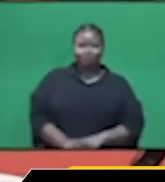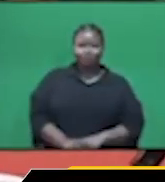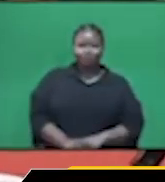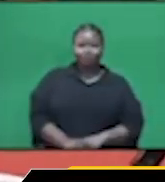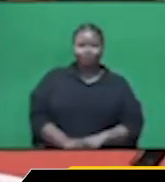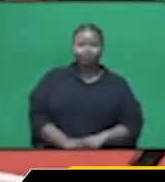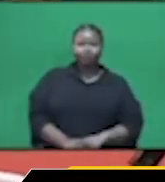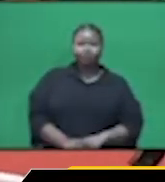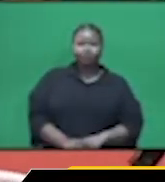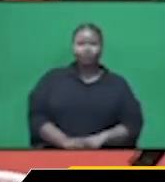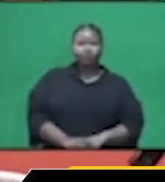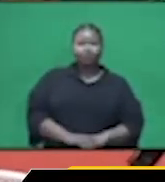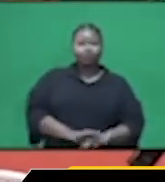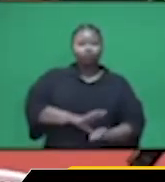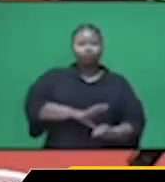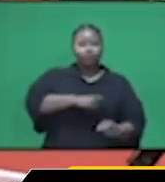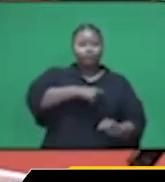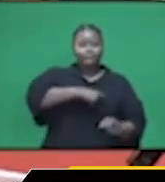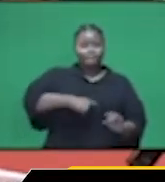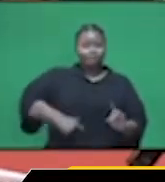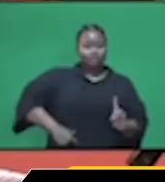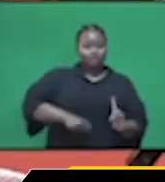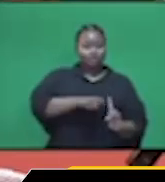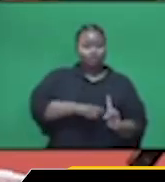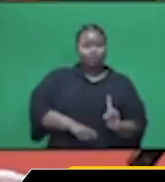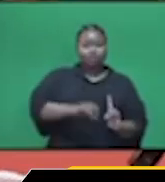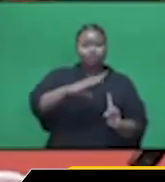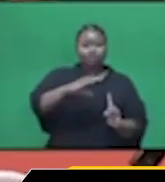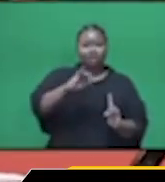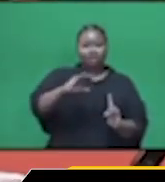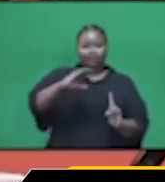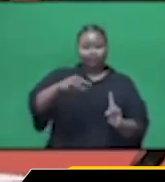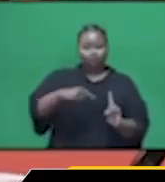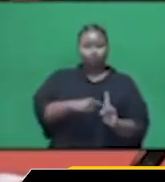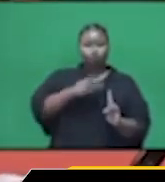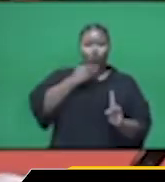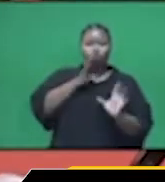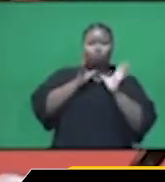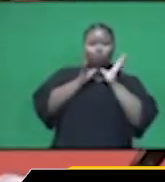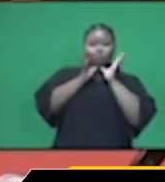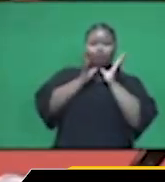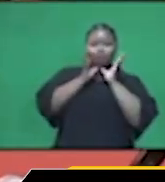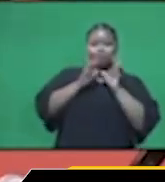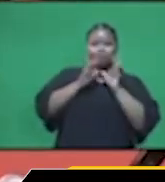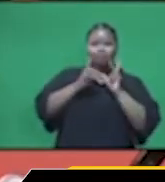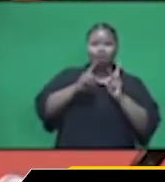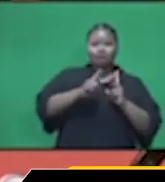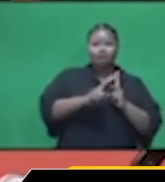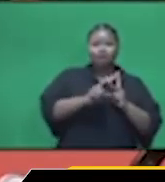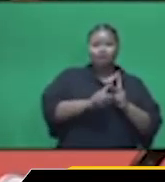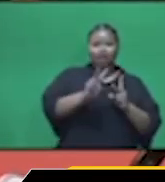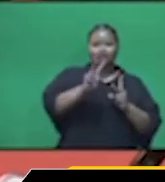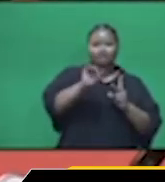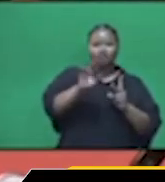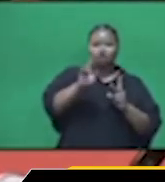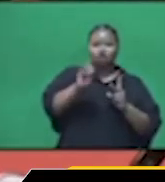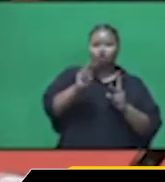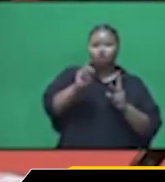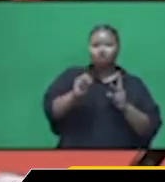Comrade President, Commander-in-Chief Julius Malema, Comrade Veronica,